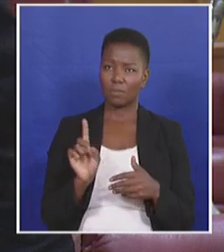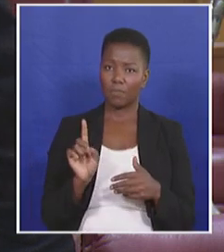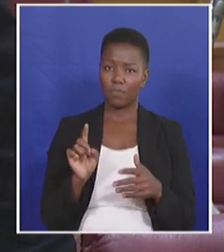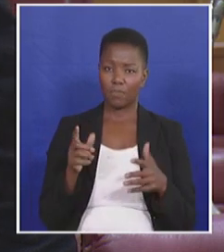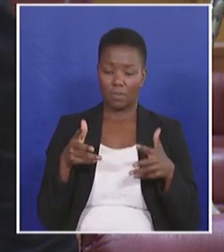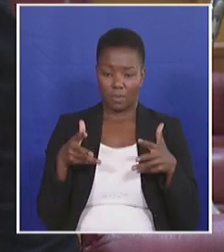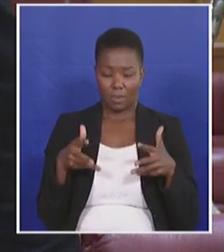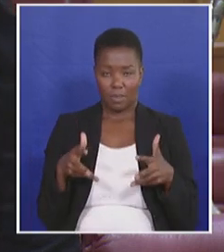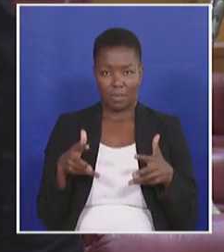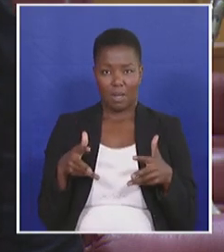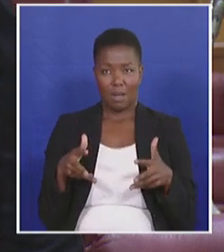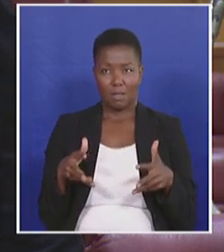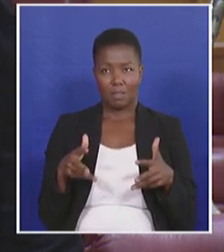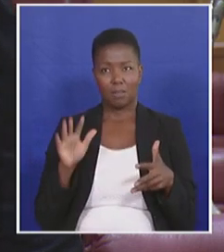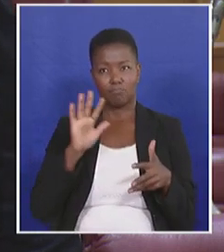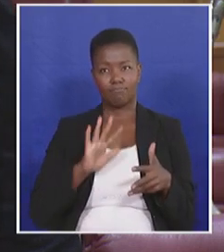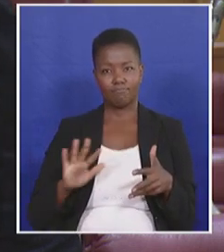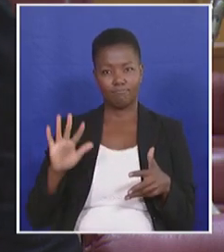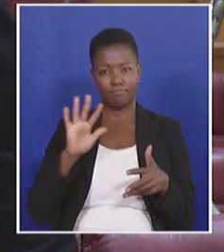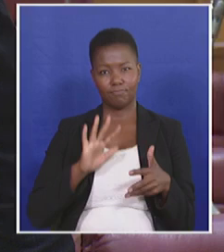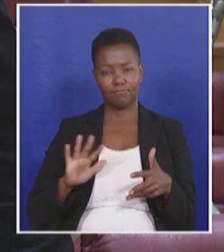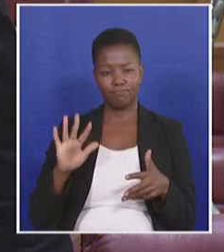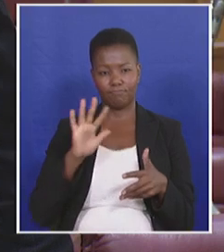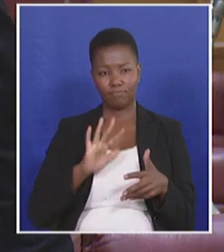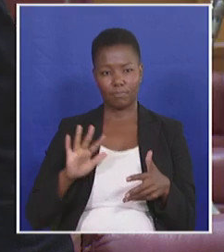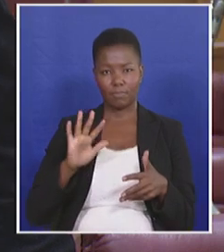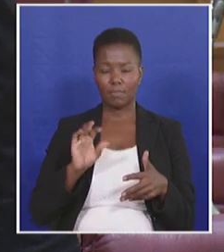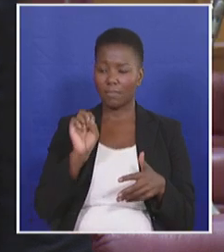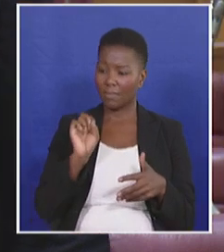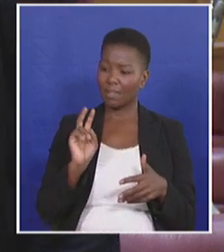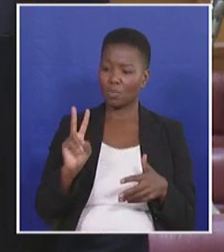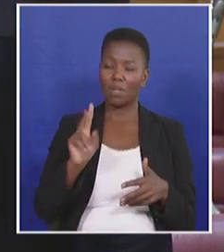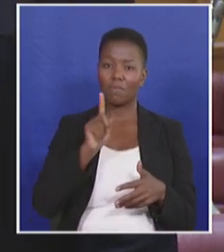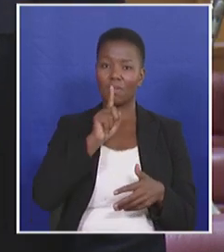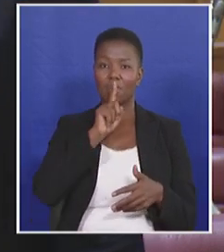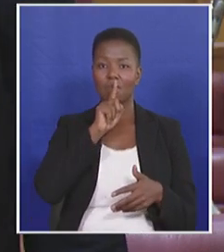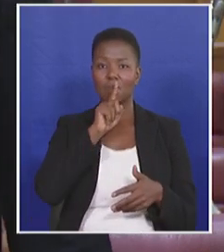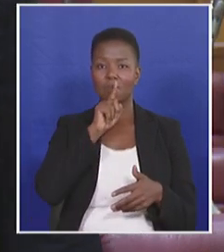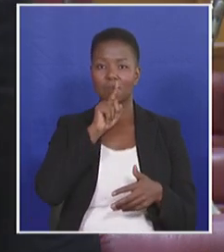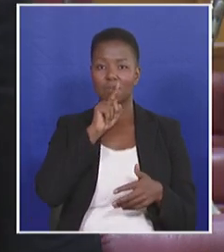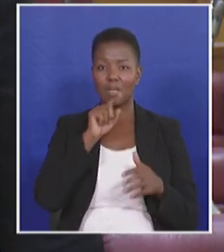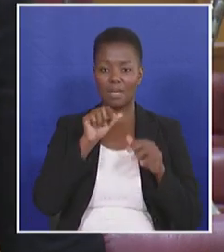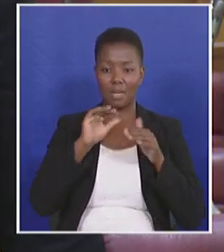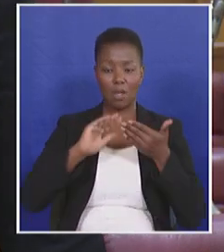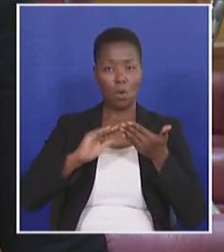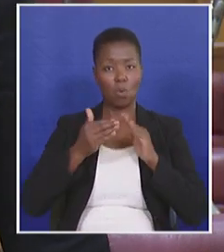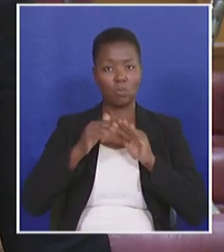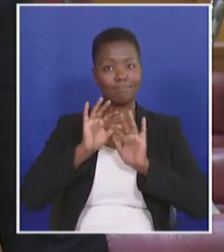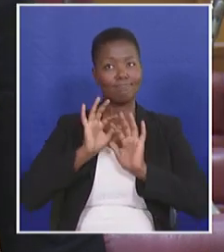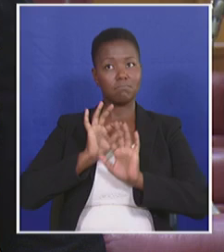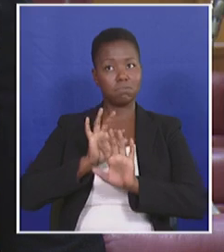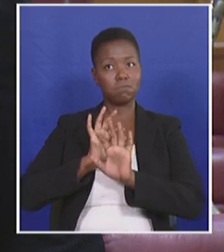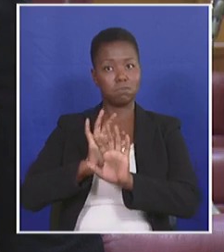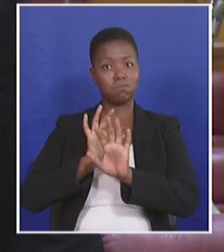stand at about, on average, 12,000 public protests per annum in this